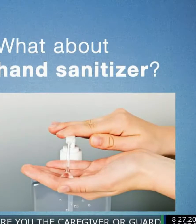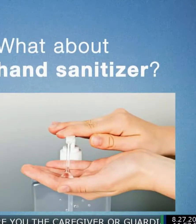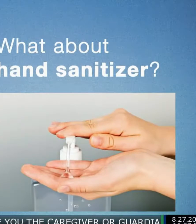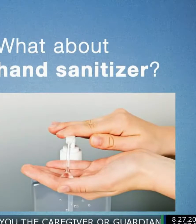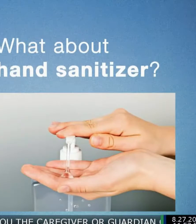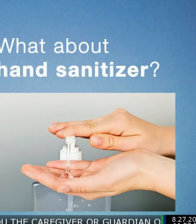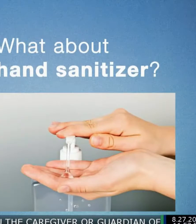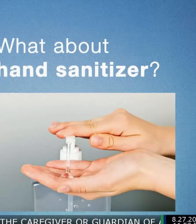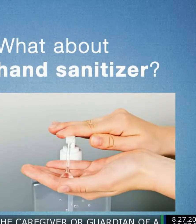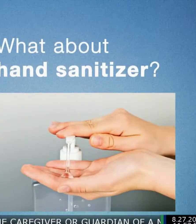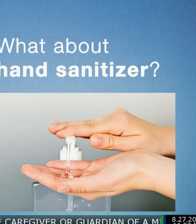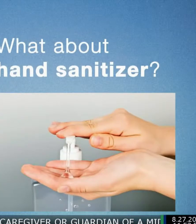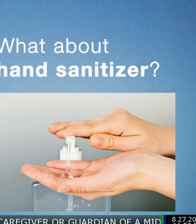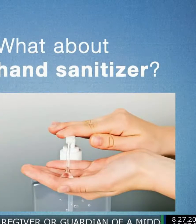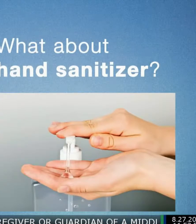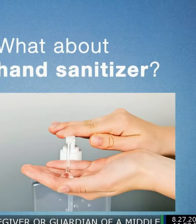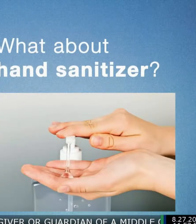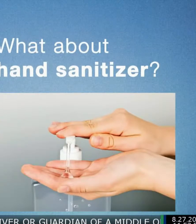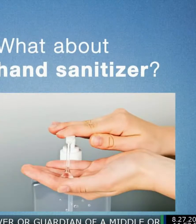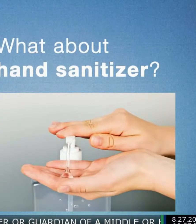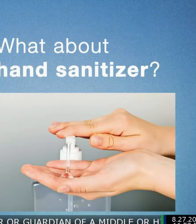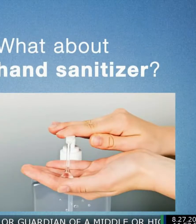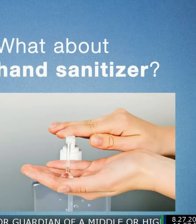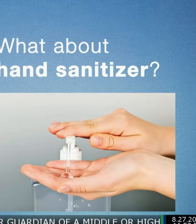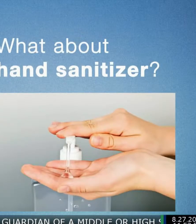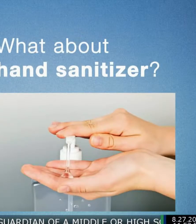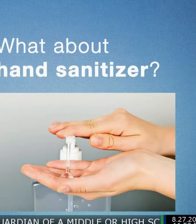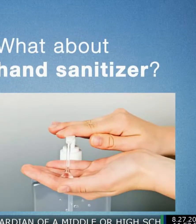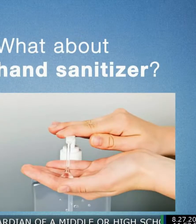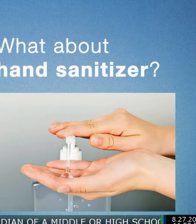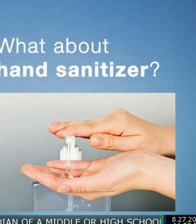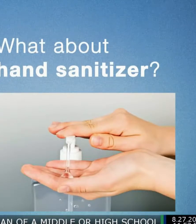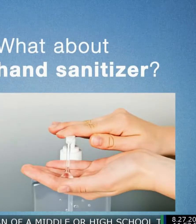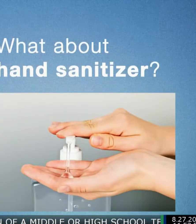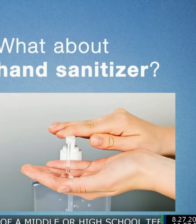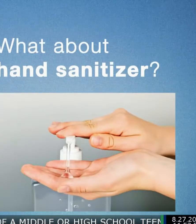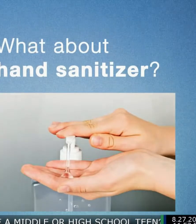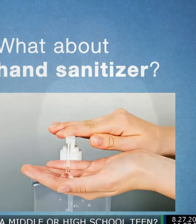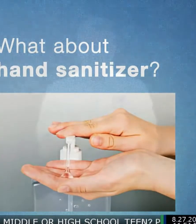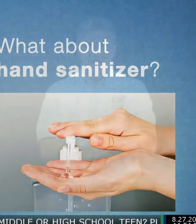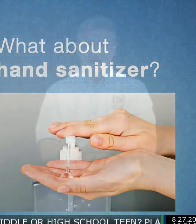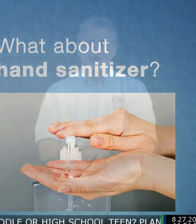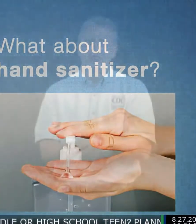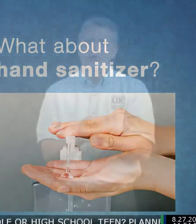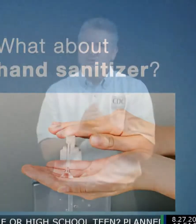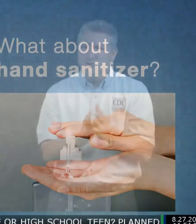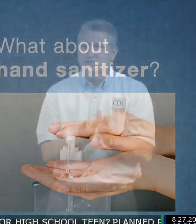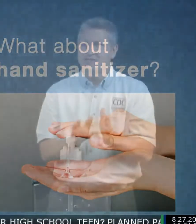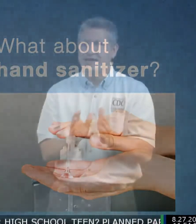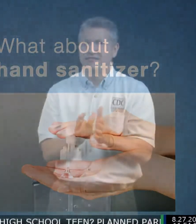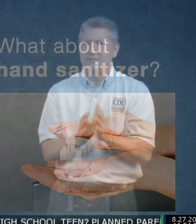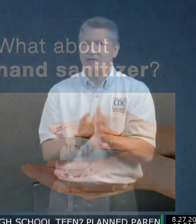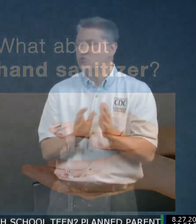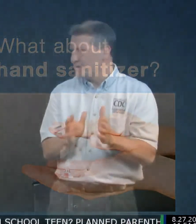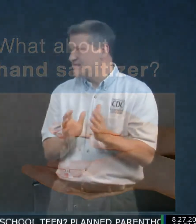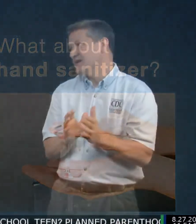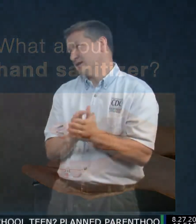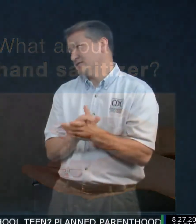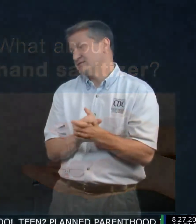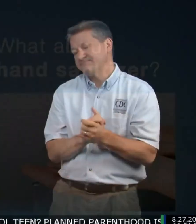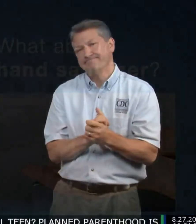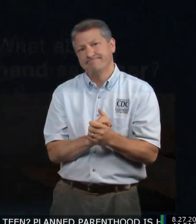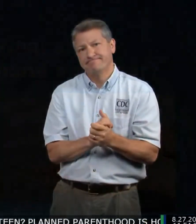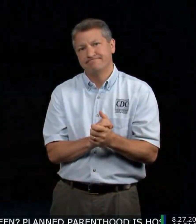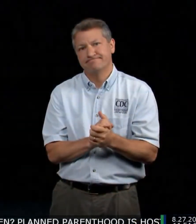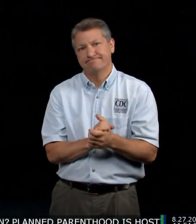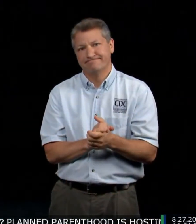dime to a quarter size of hand sanitizer. Then rub it all over your hands until your hands feel dry, which usually takes about 20